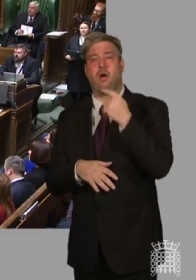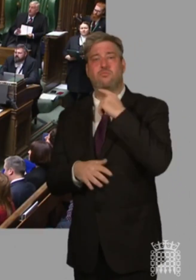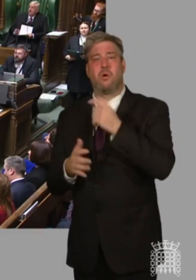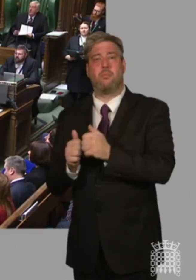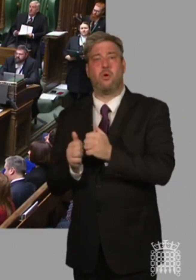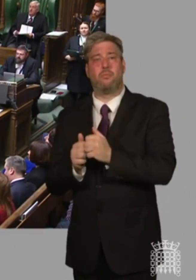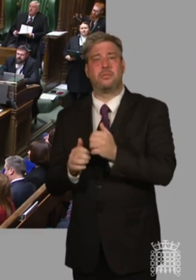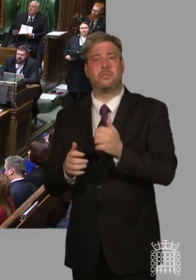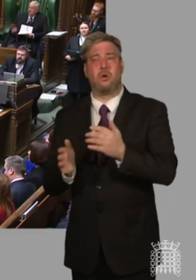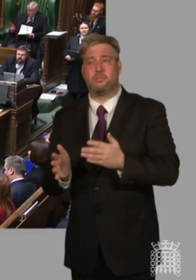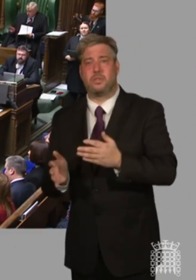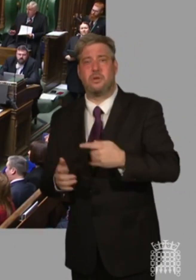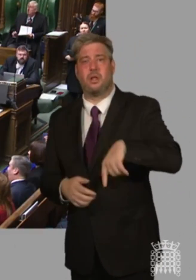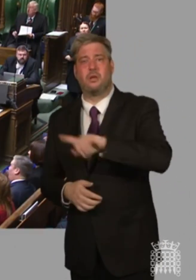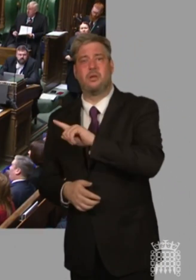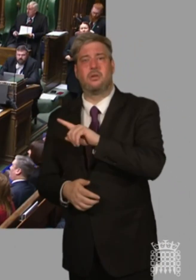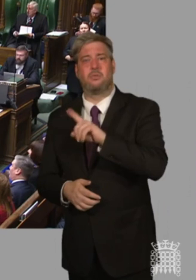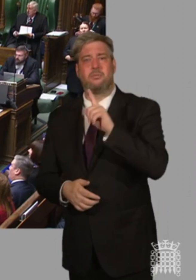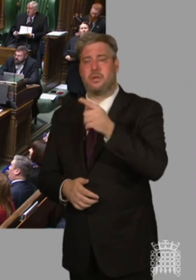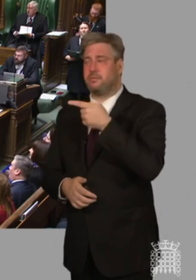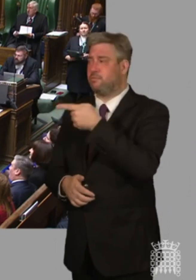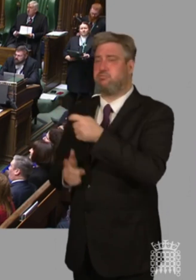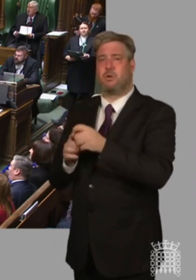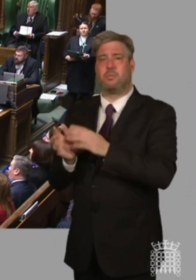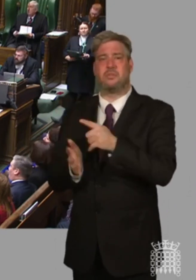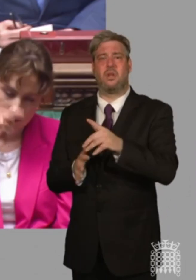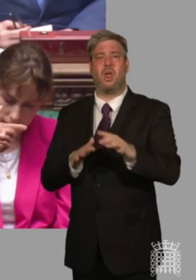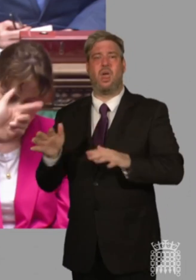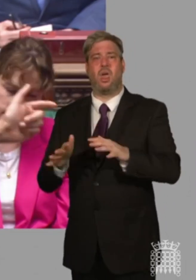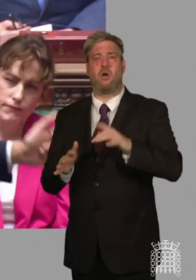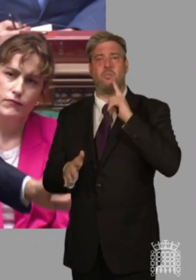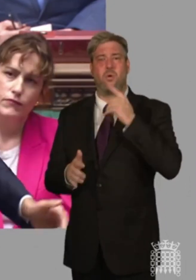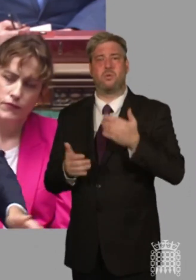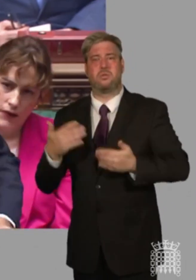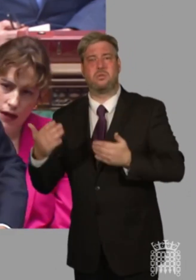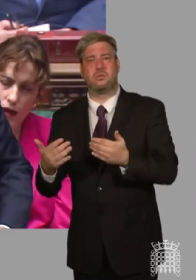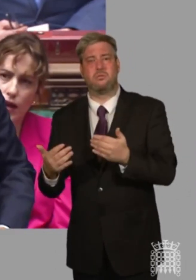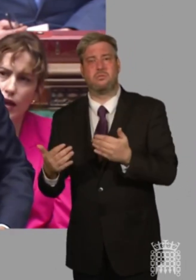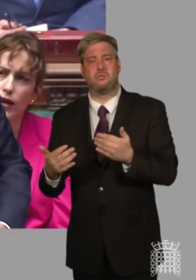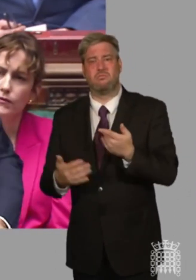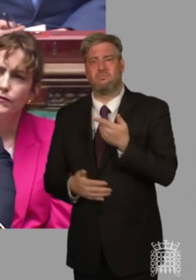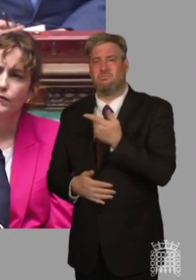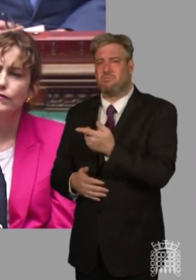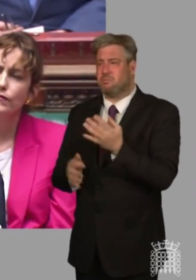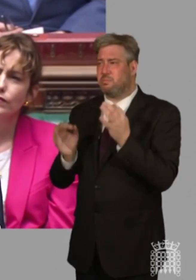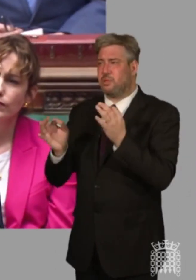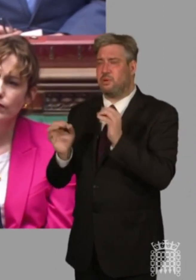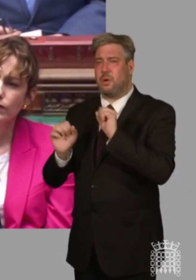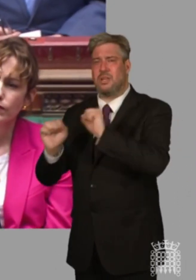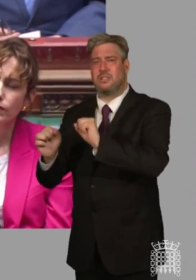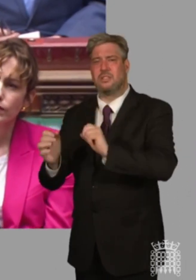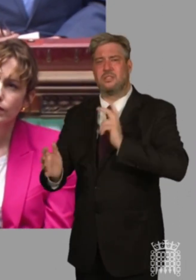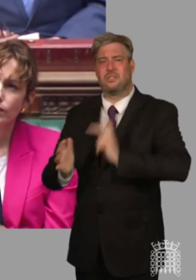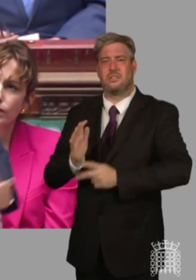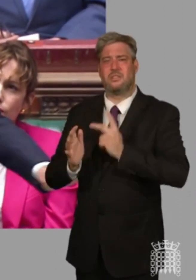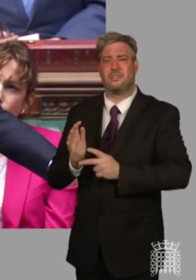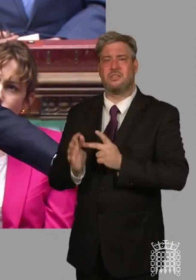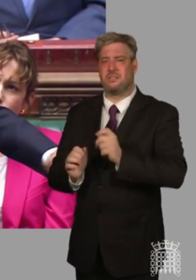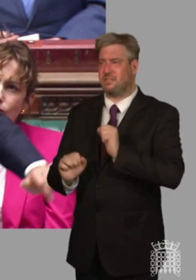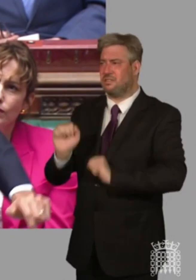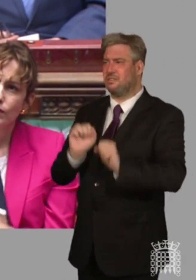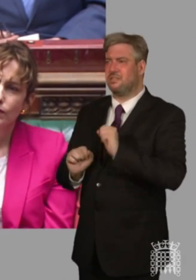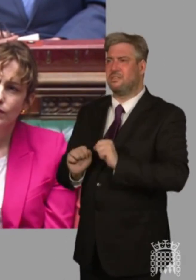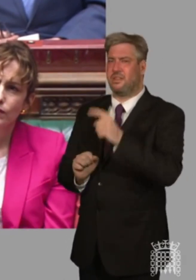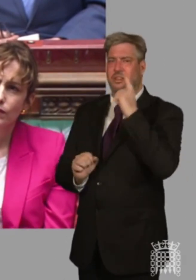let's look at that record. We've, in the NHS, record funding, record doctors and nurses, record number of appointments.